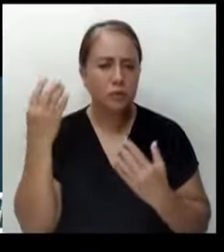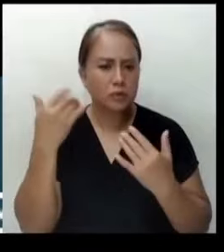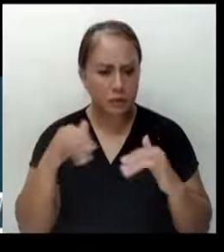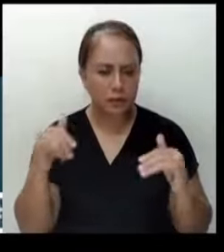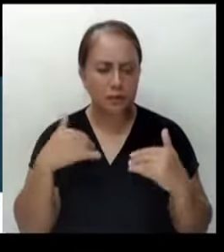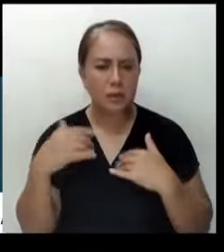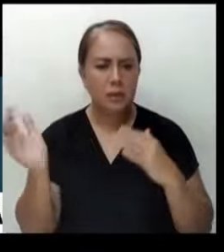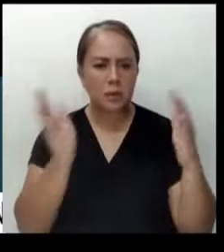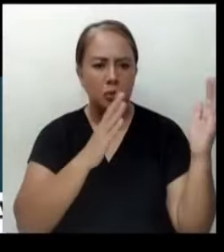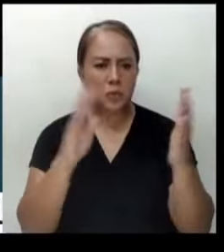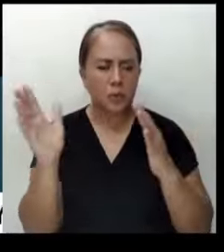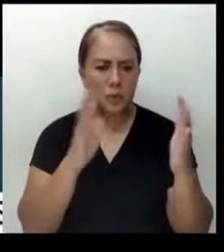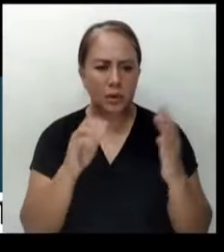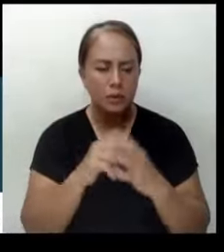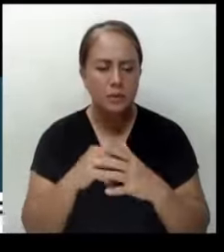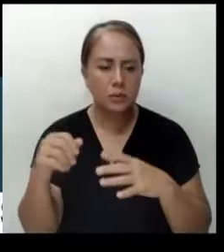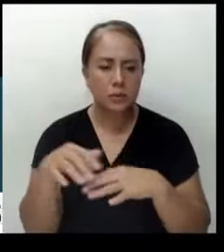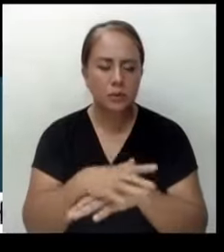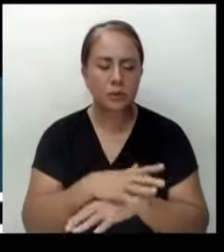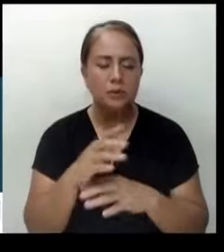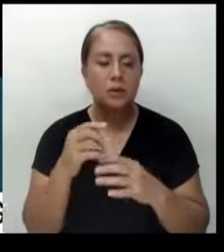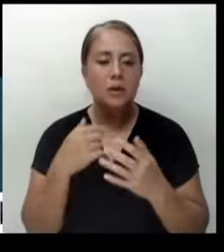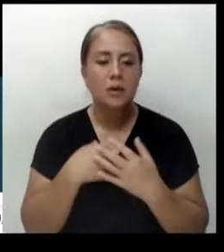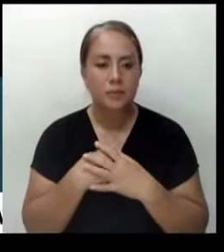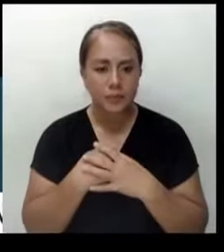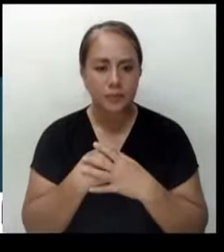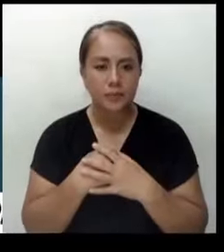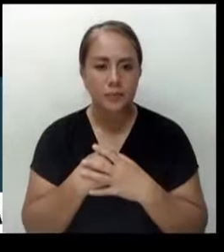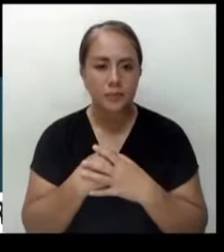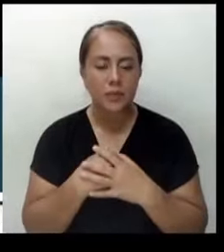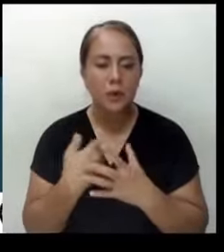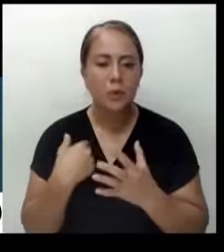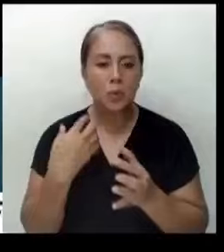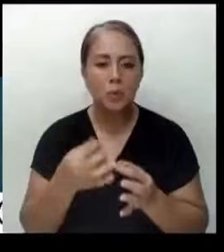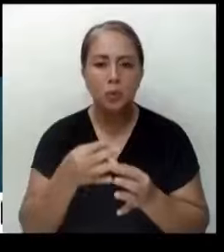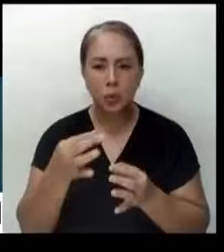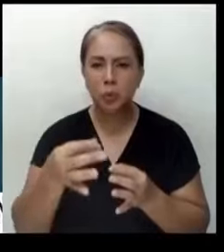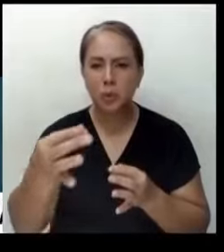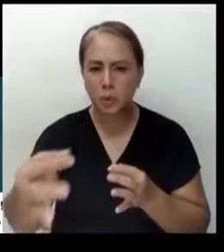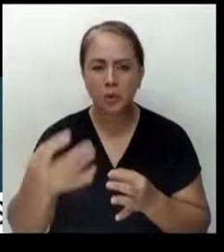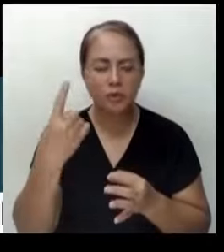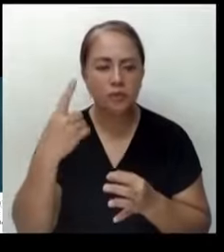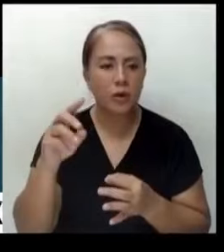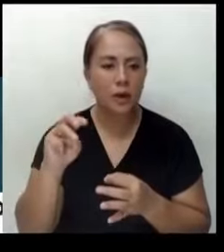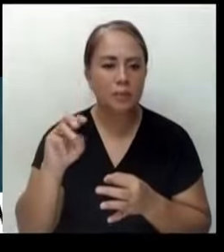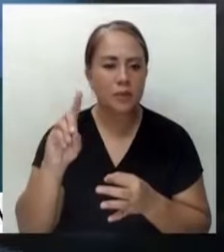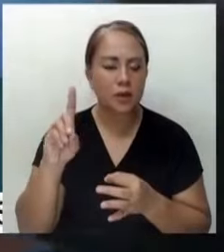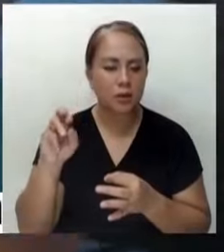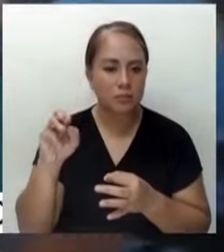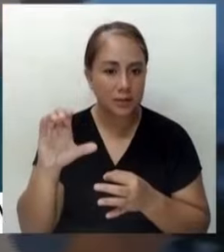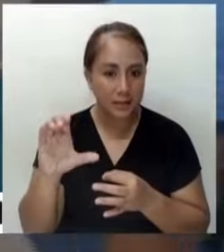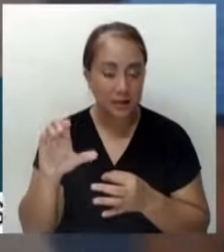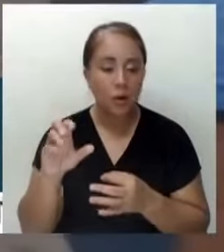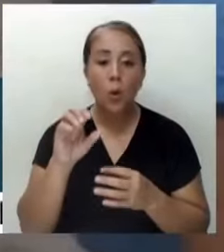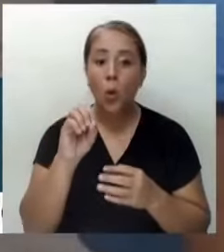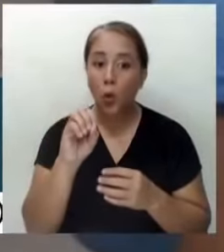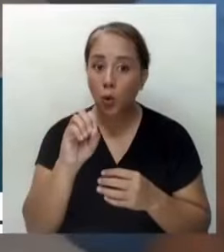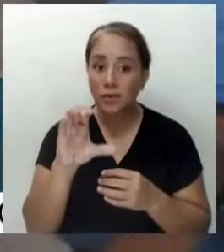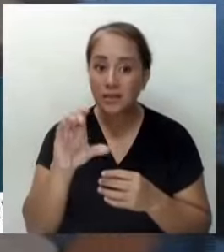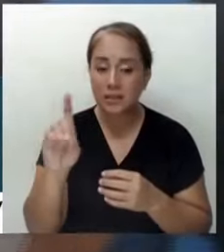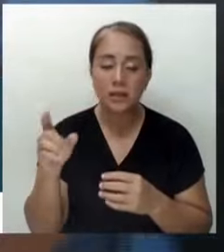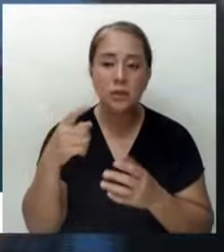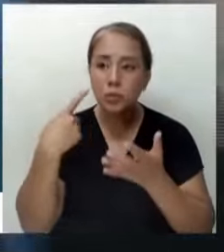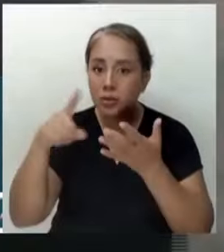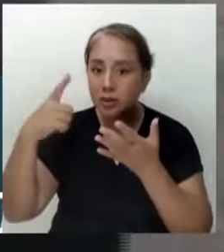typhoons that have hit the country, that it takes really a while for the NDRRMC or the OCD to verify